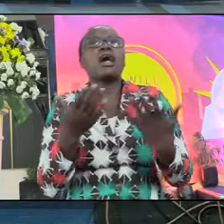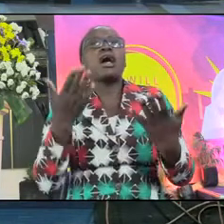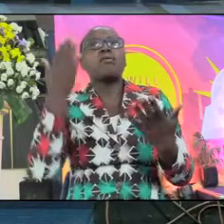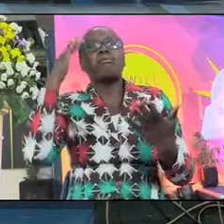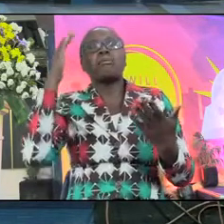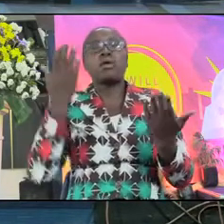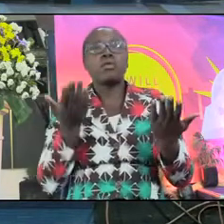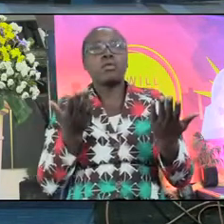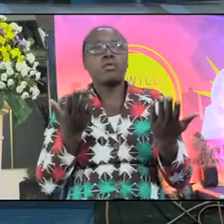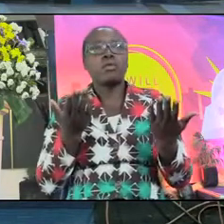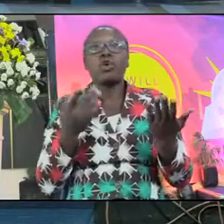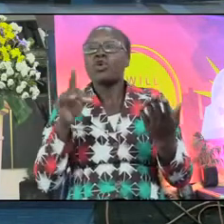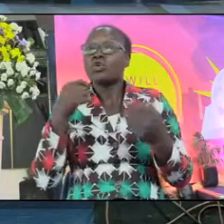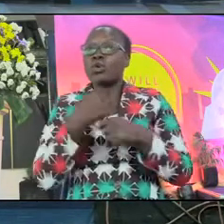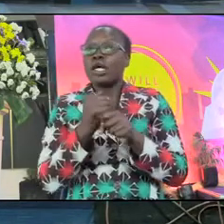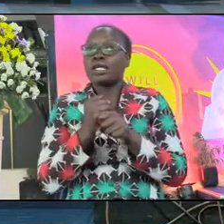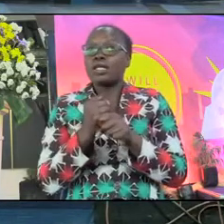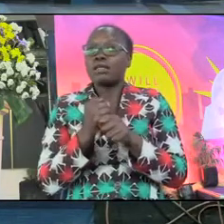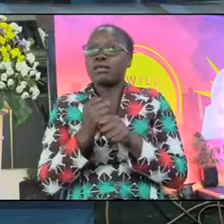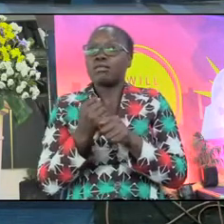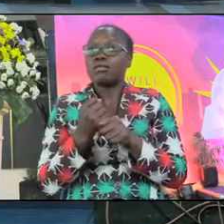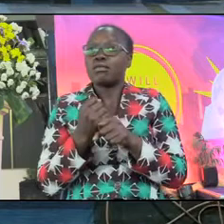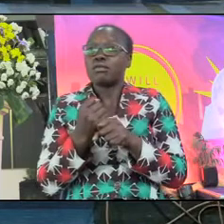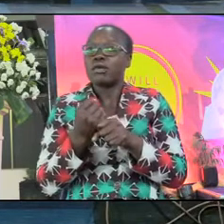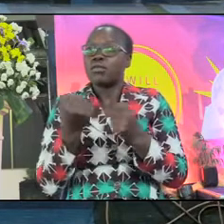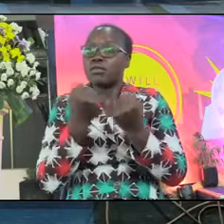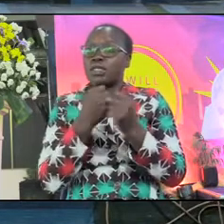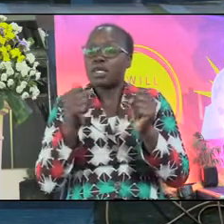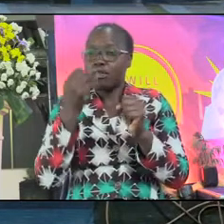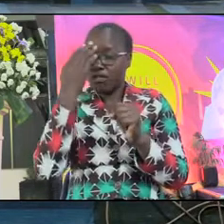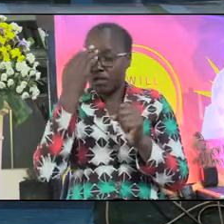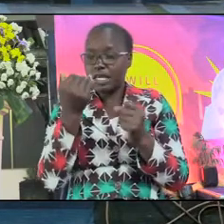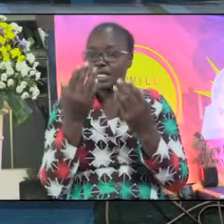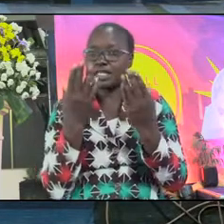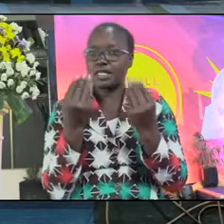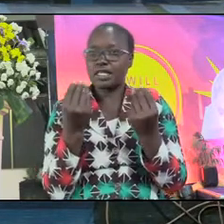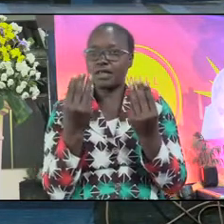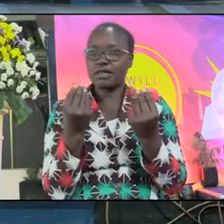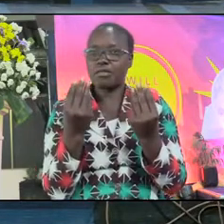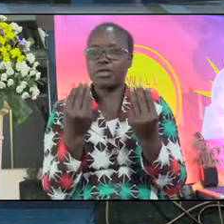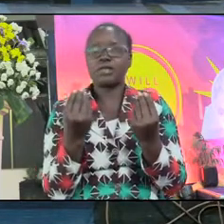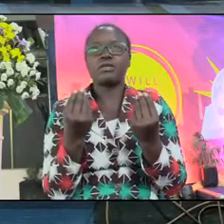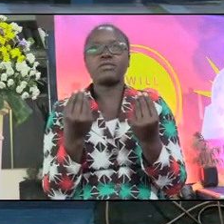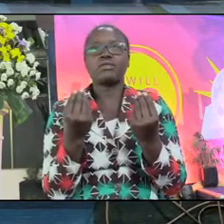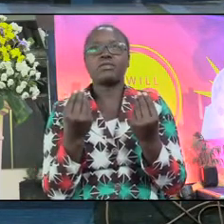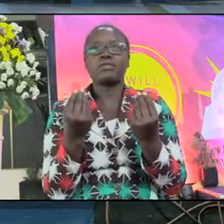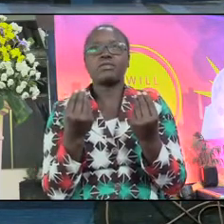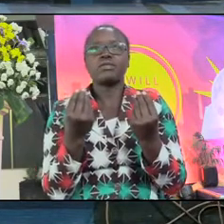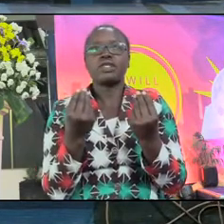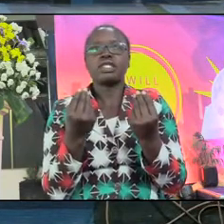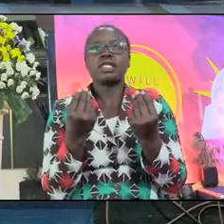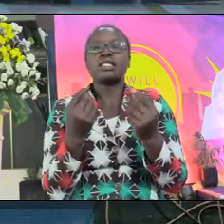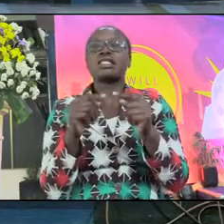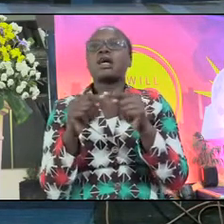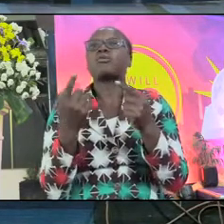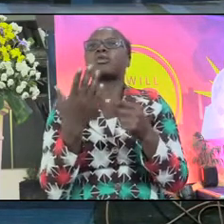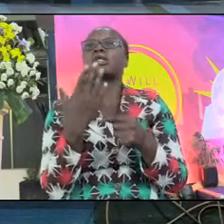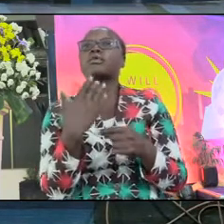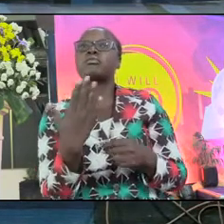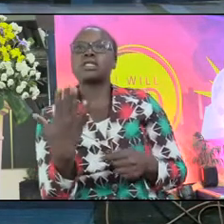it? That you can make it what left? Simply because you've got a broken